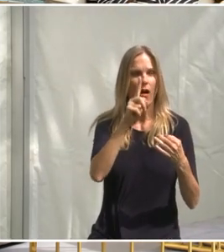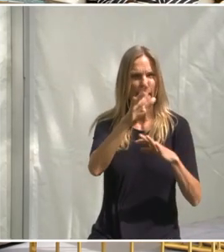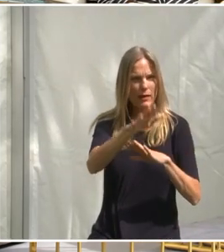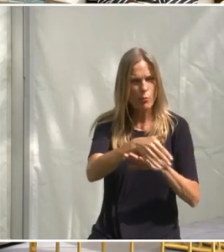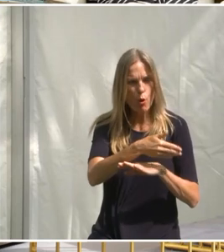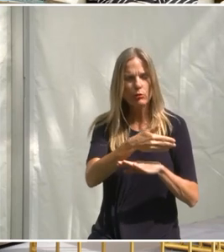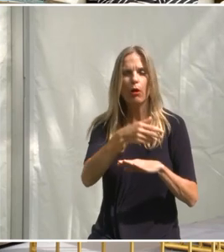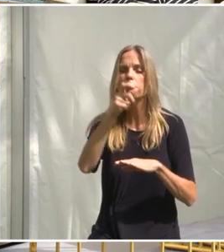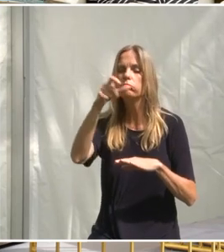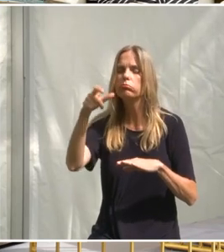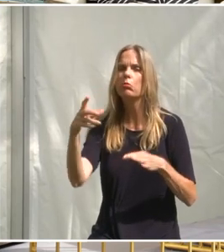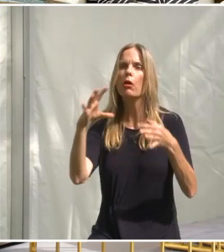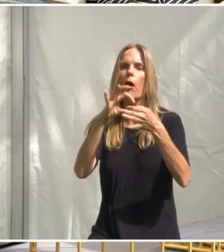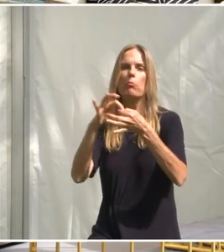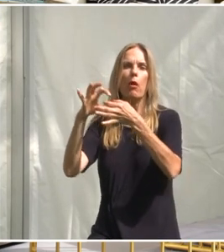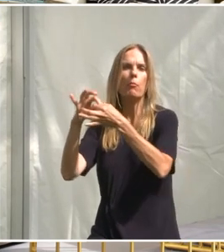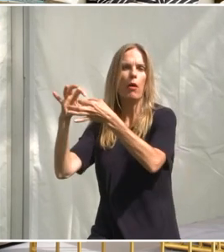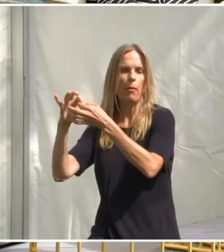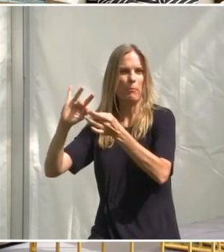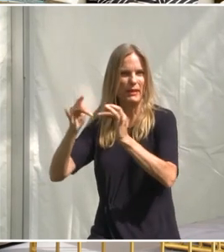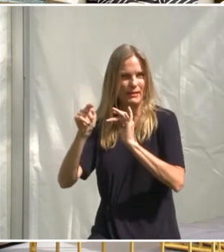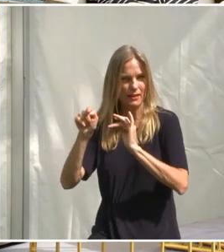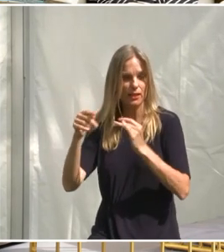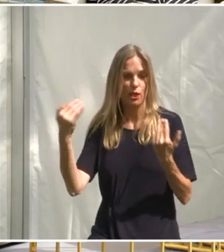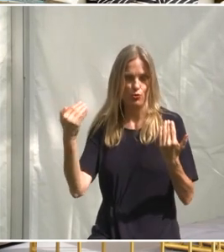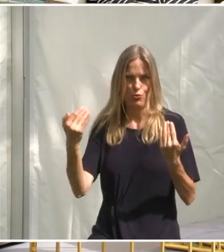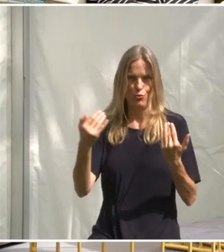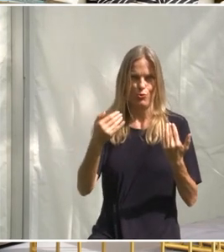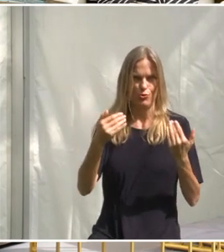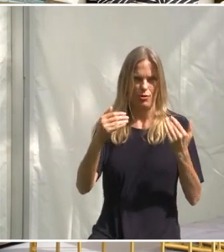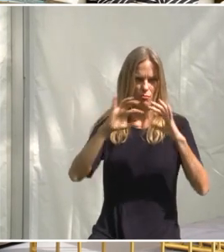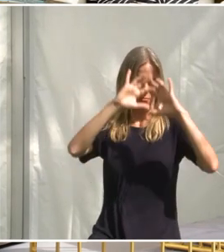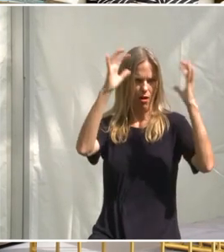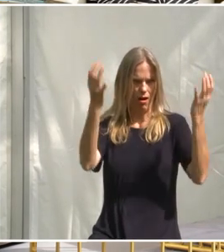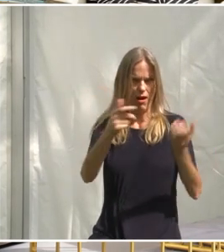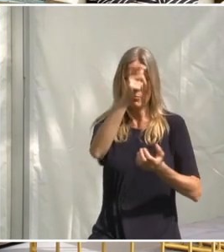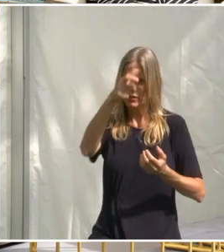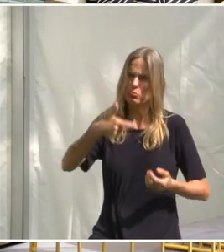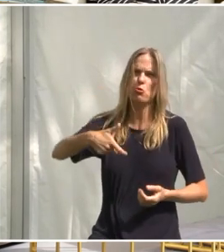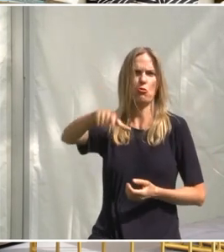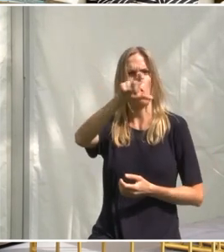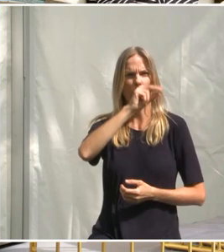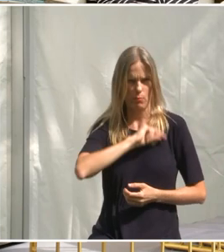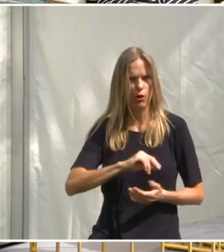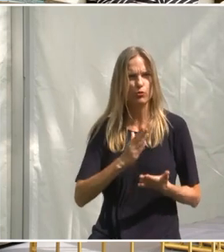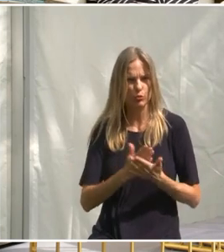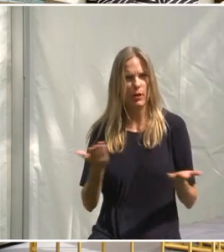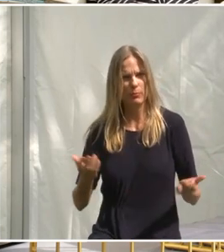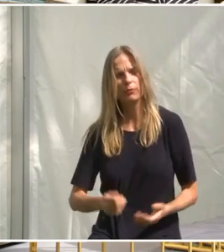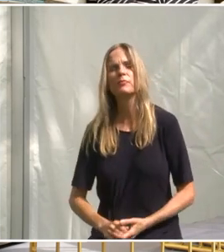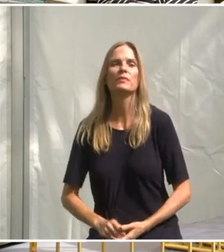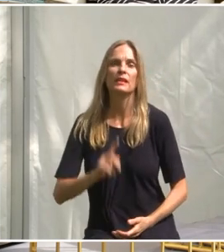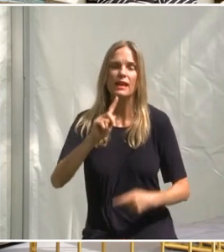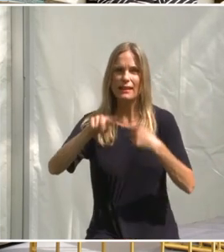internet. Now, majority of global population can use internet. And the next big challenge will be